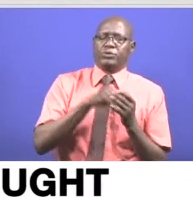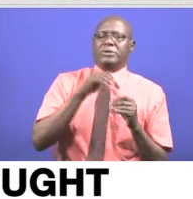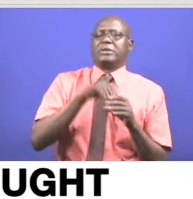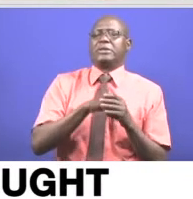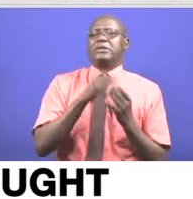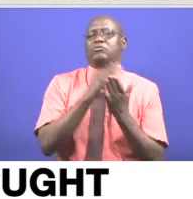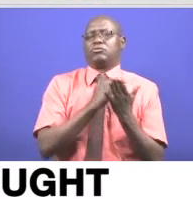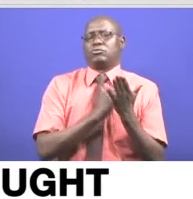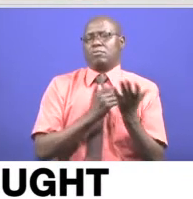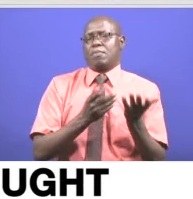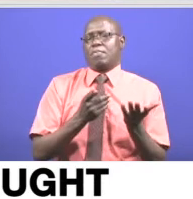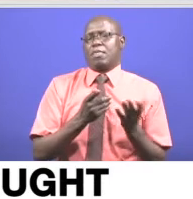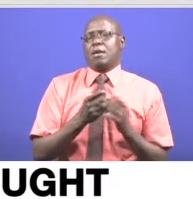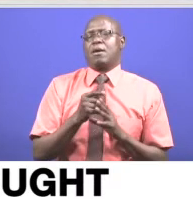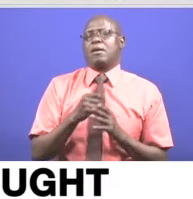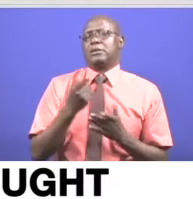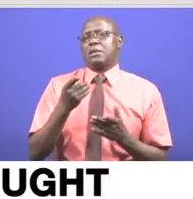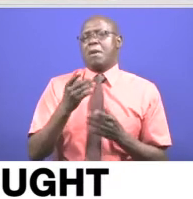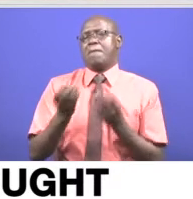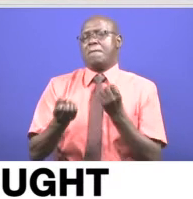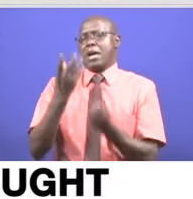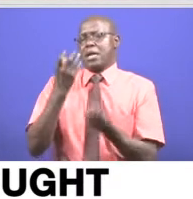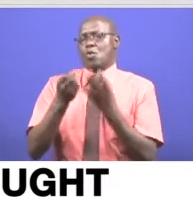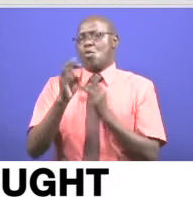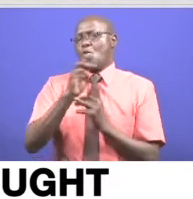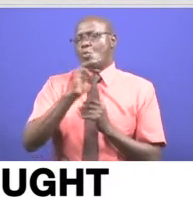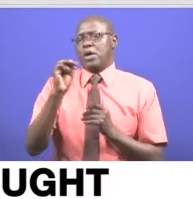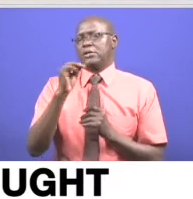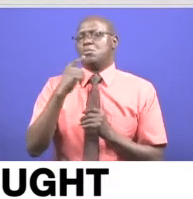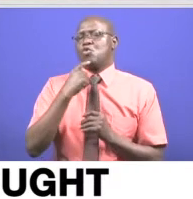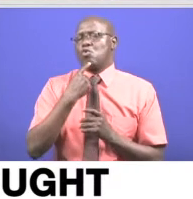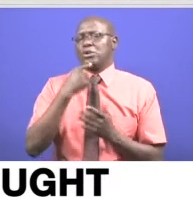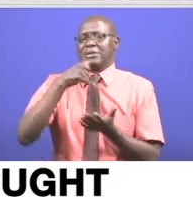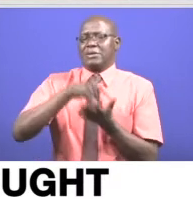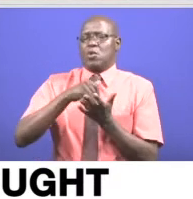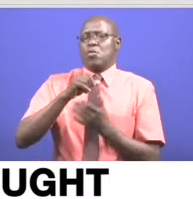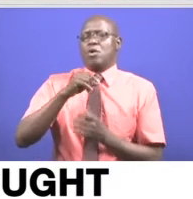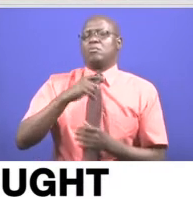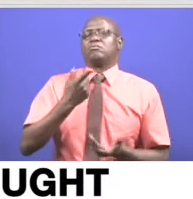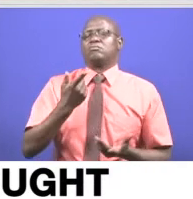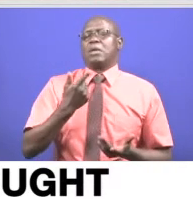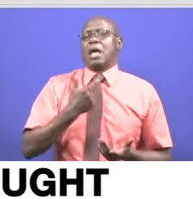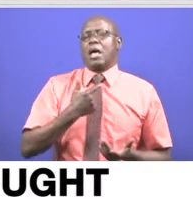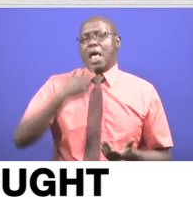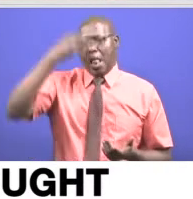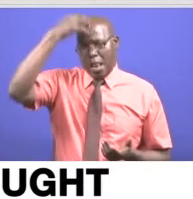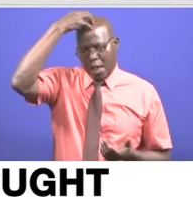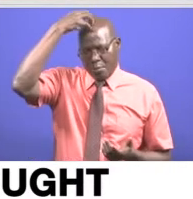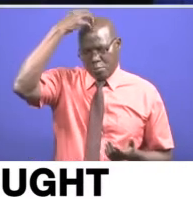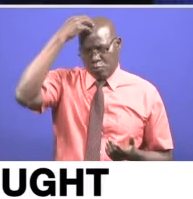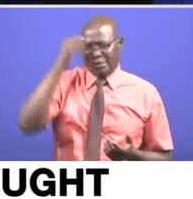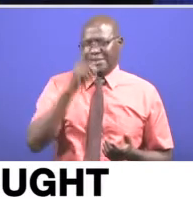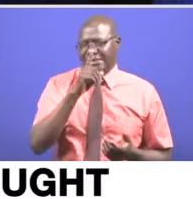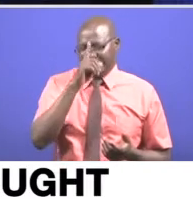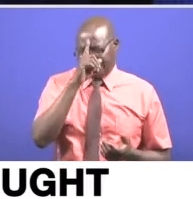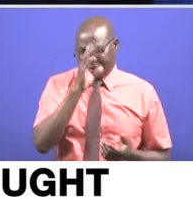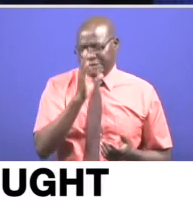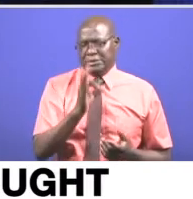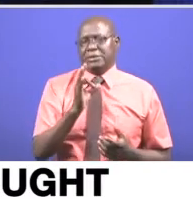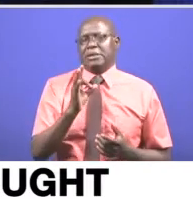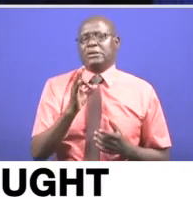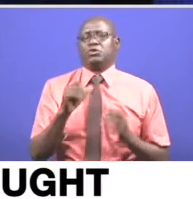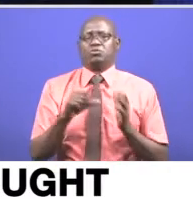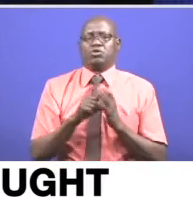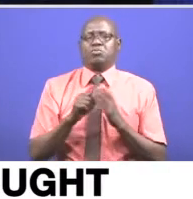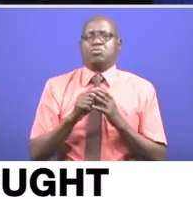West Pokot, and Lamu. Mm-hmm. All these are areas that are under serious threat. A population of more than 4 million